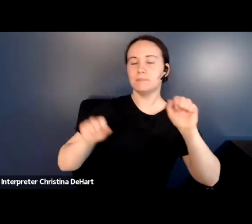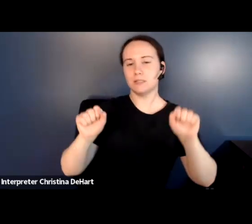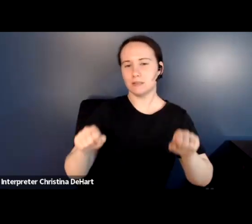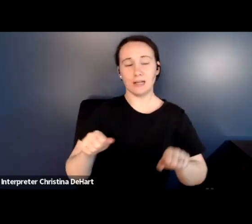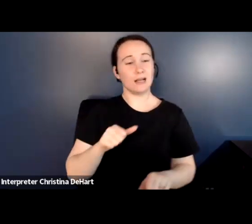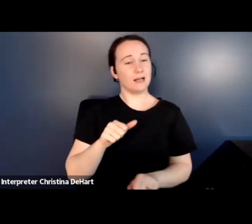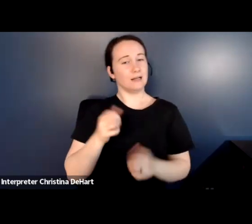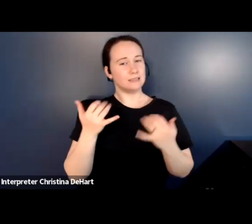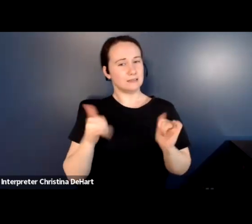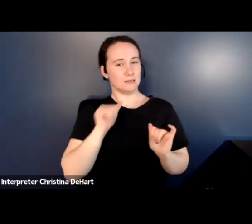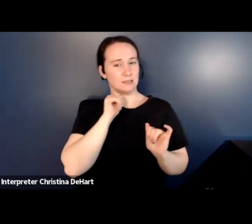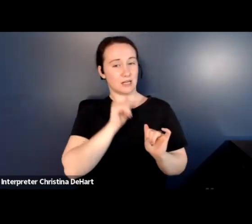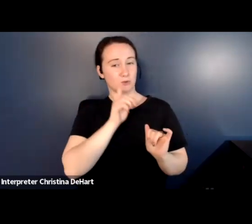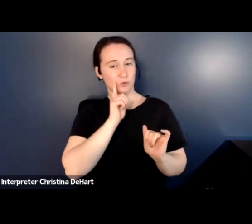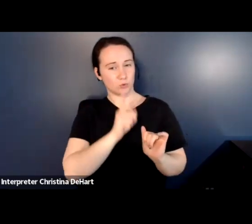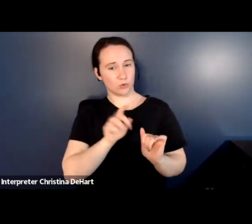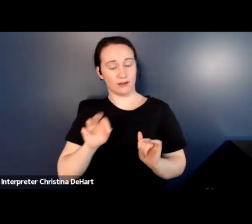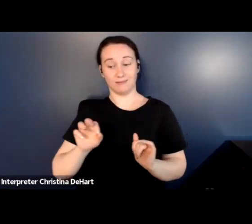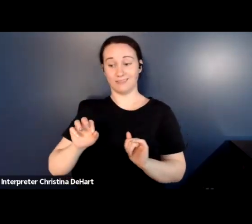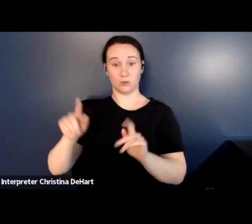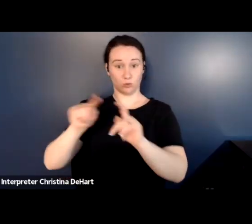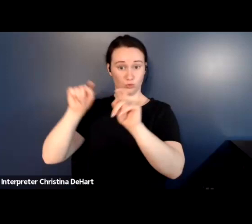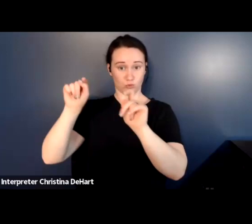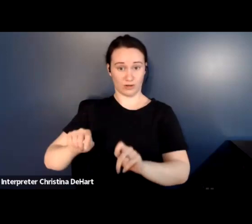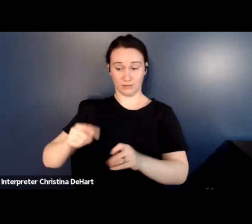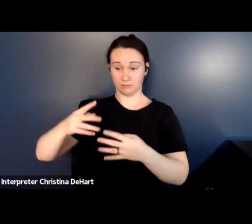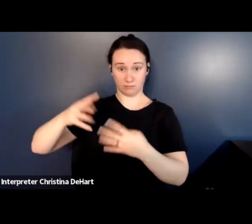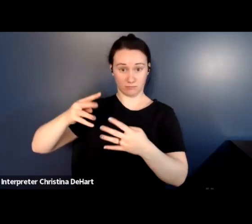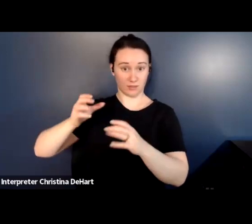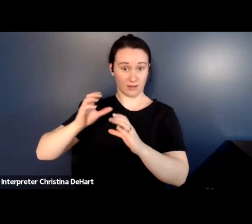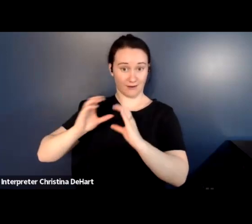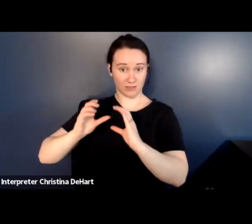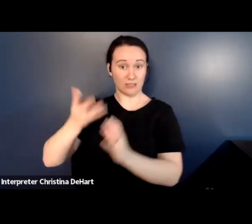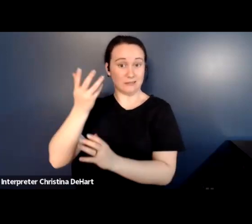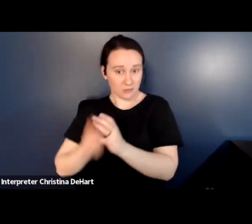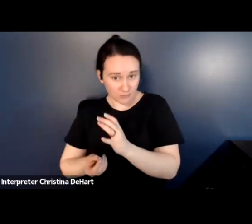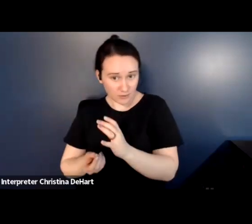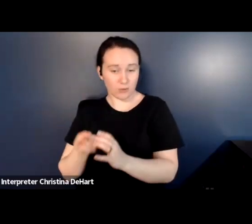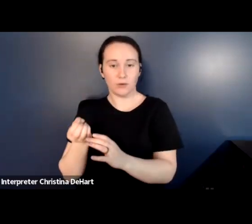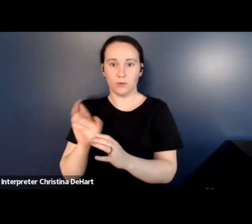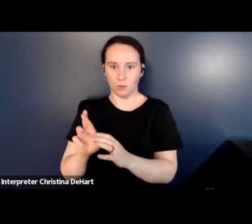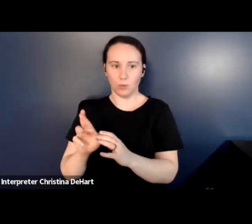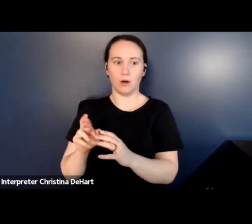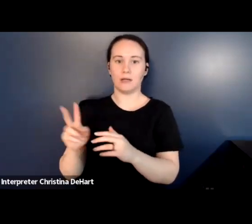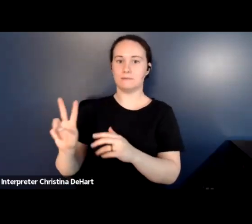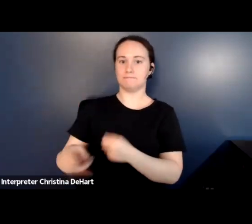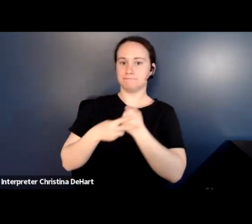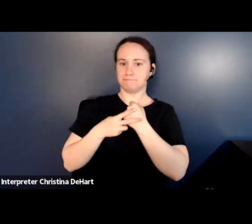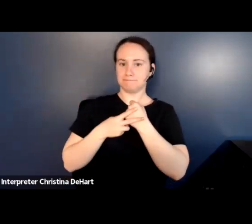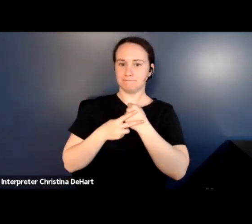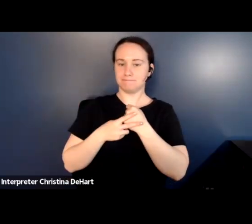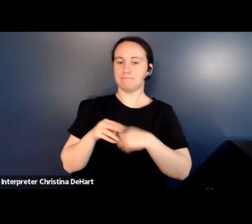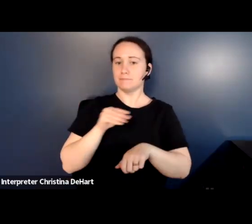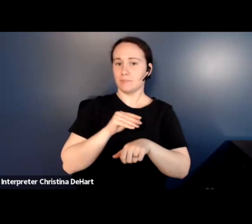that text will disappear or whether it's available to the counselor within the